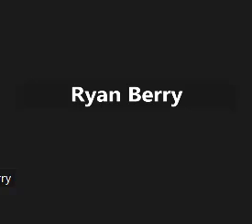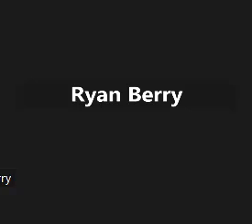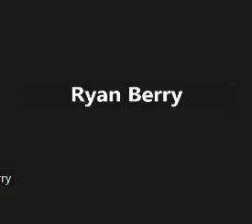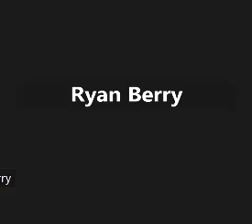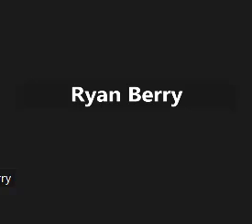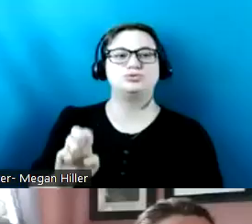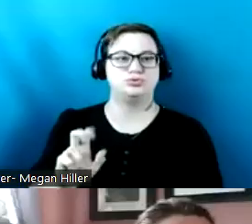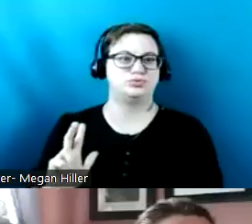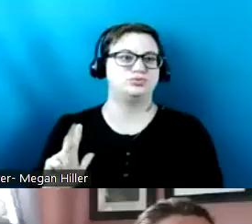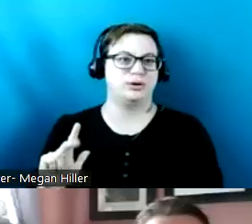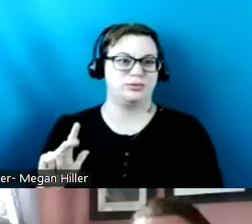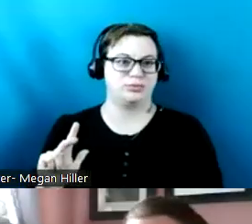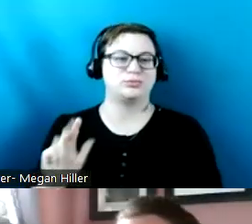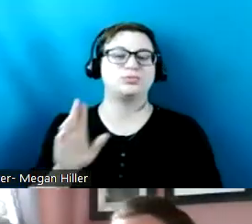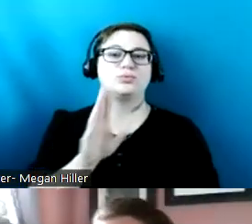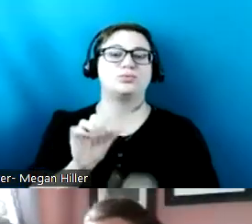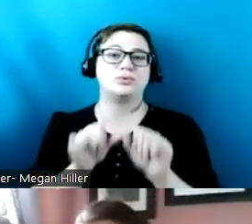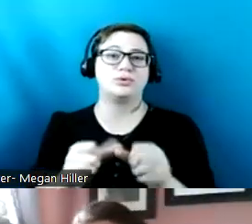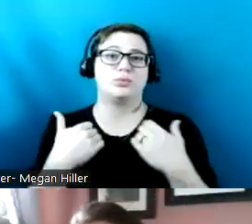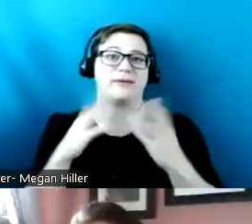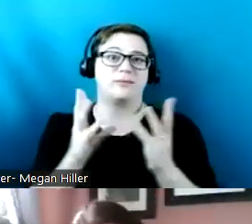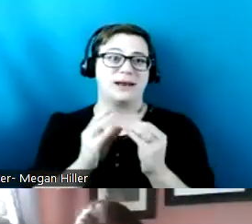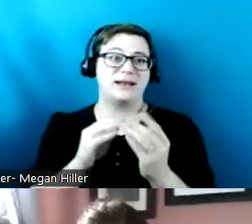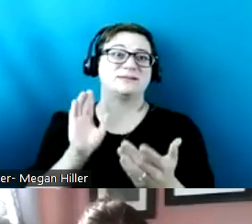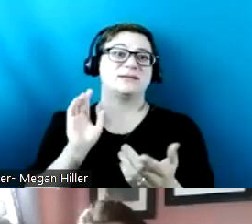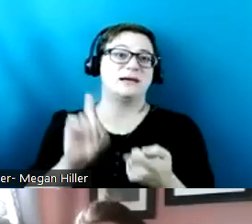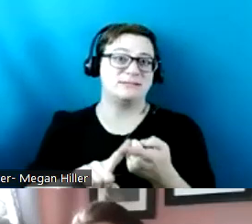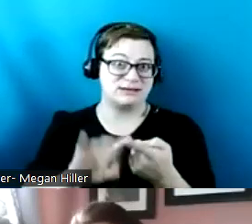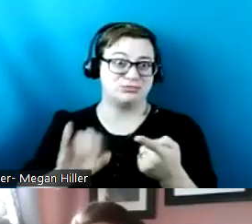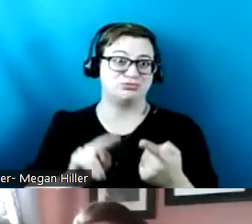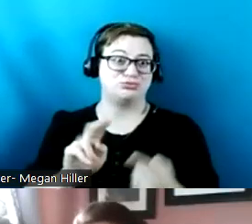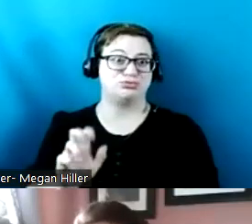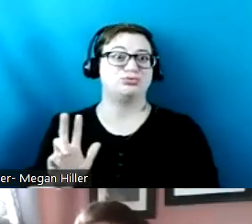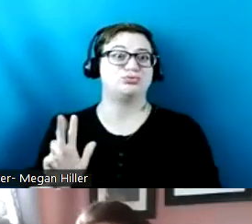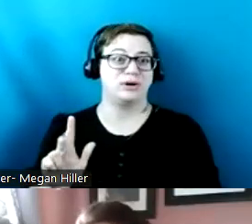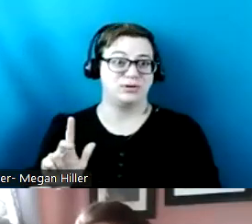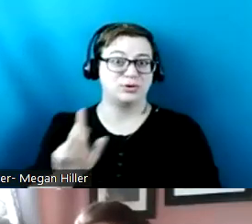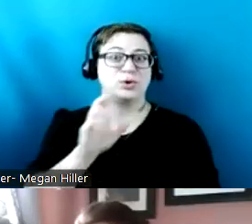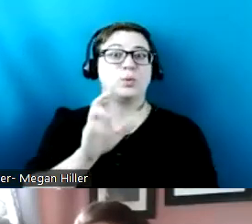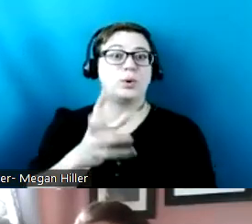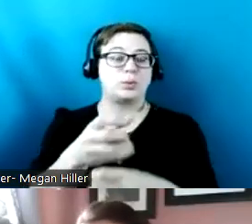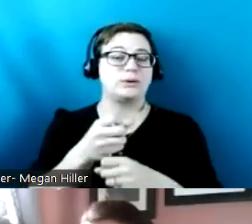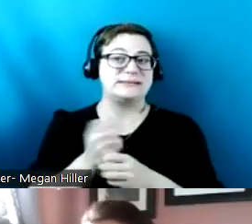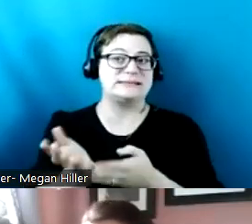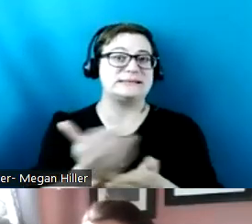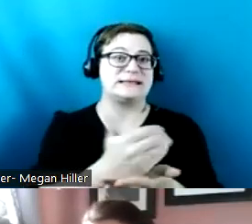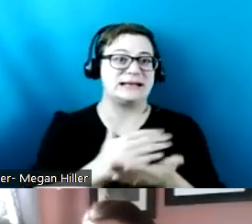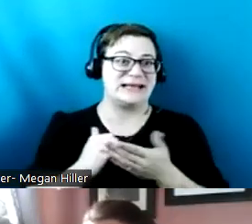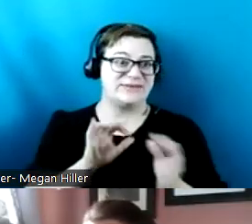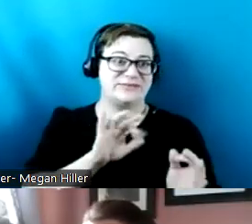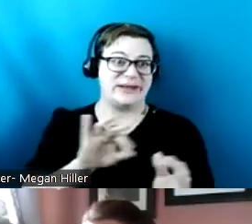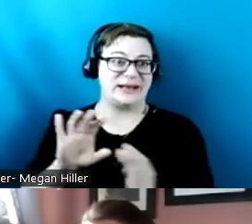So we will continue to have meetings up to June 23rd, and we will be receiving input at